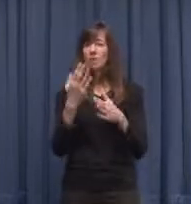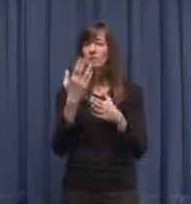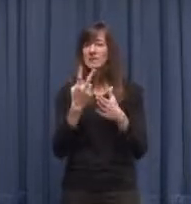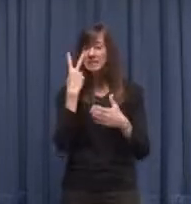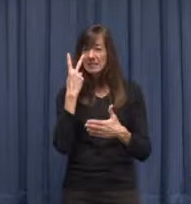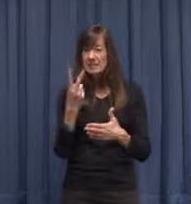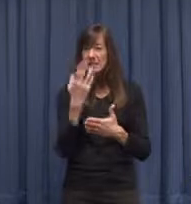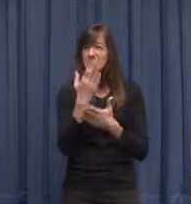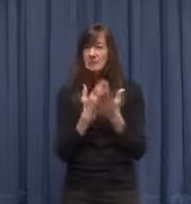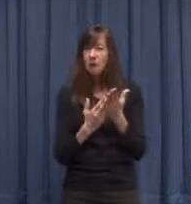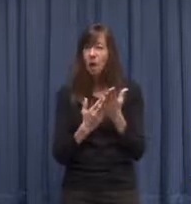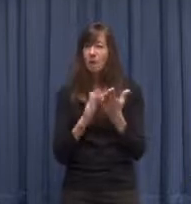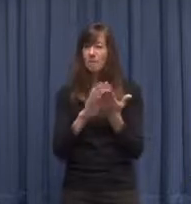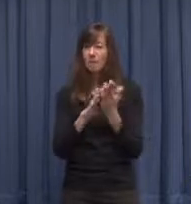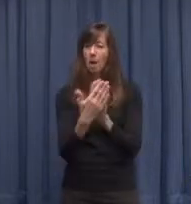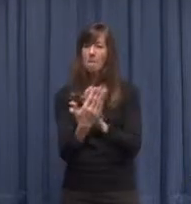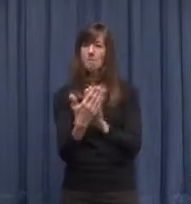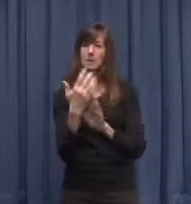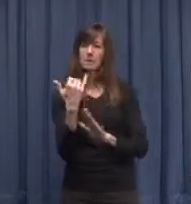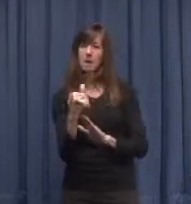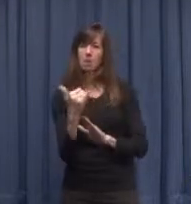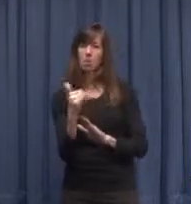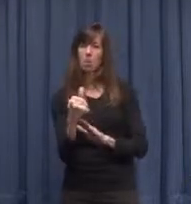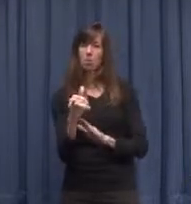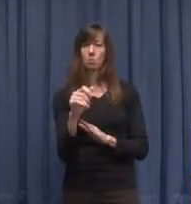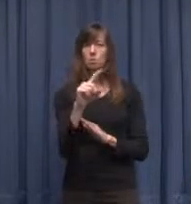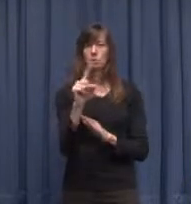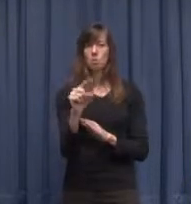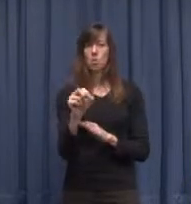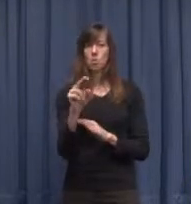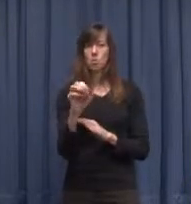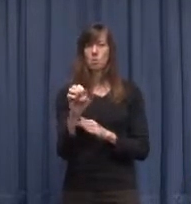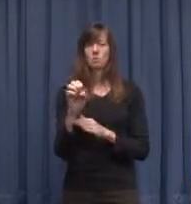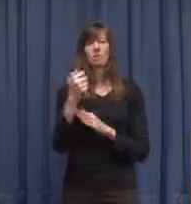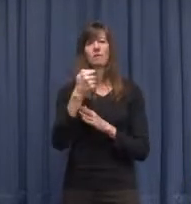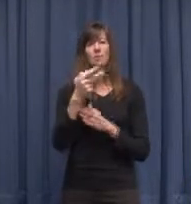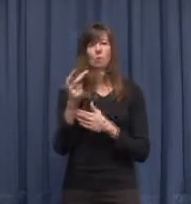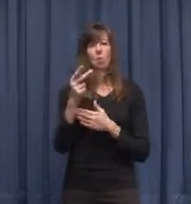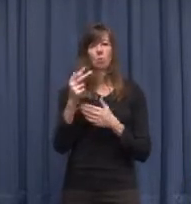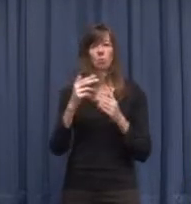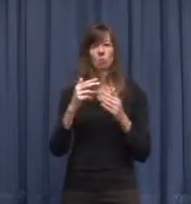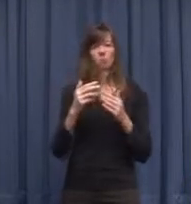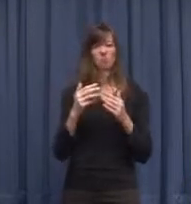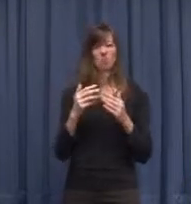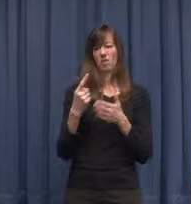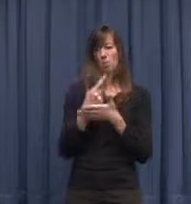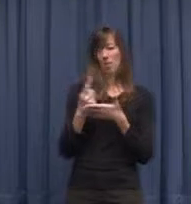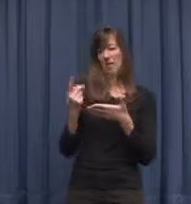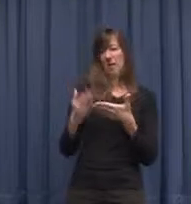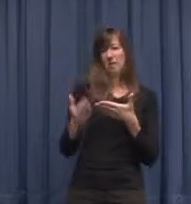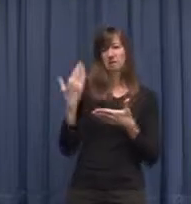zones, including a few just over the weekend in